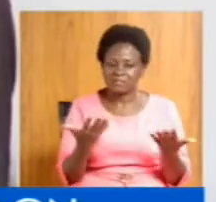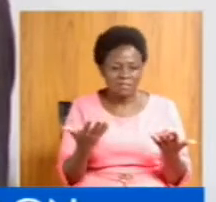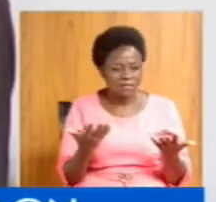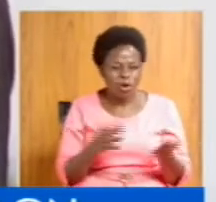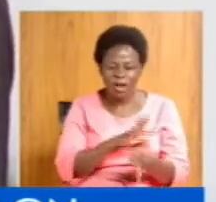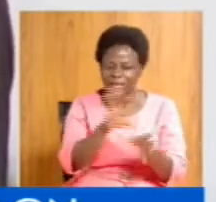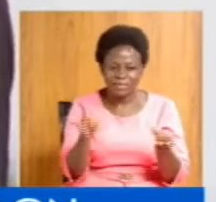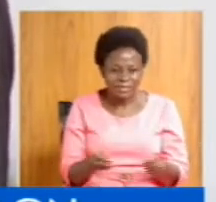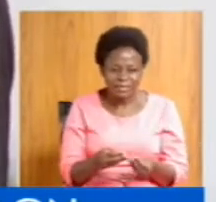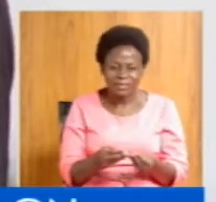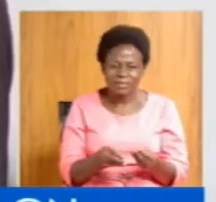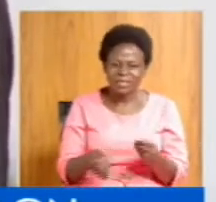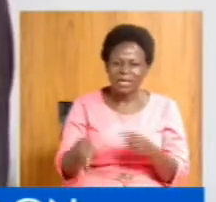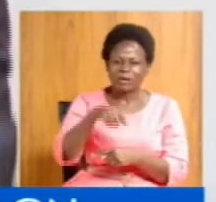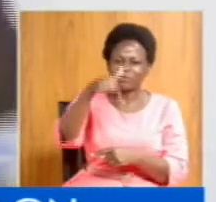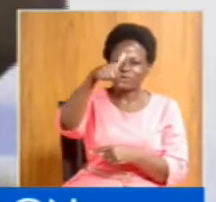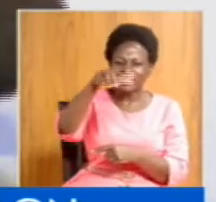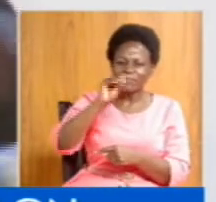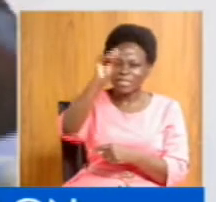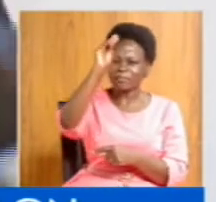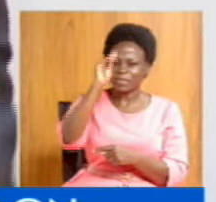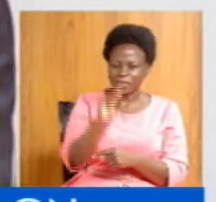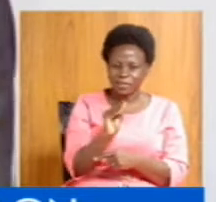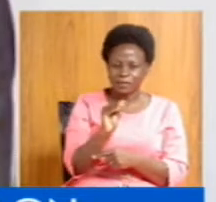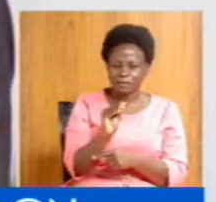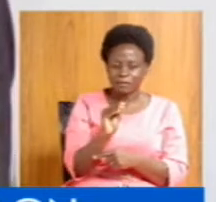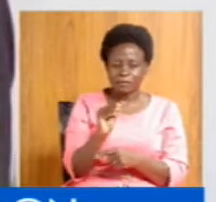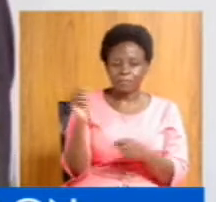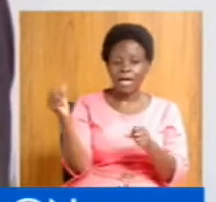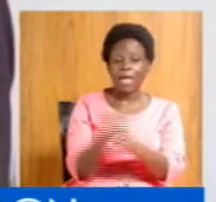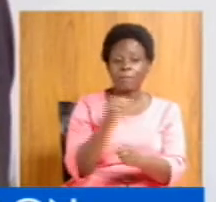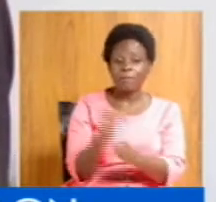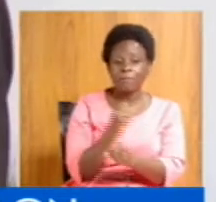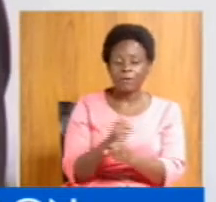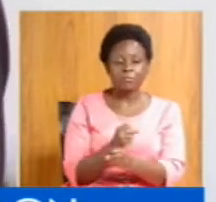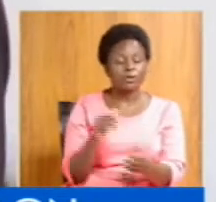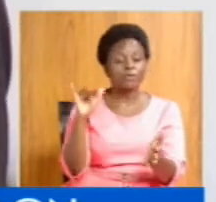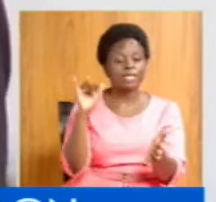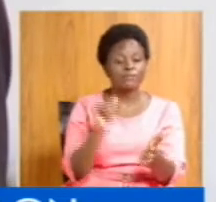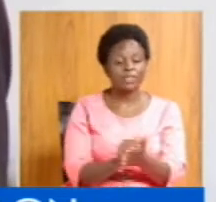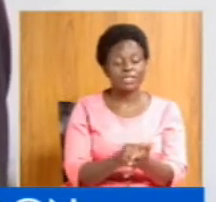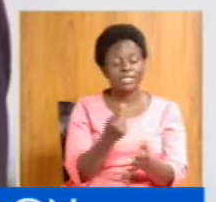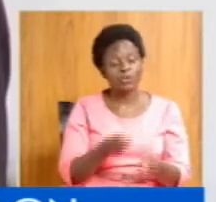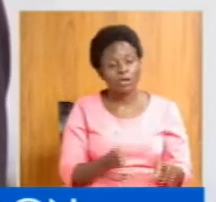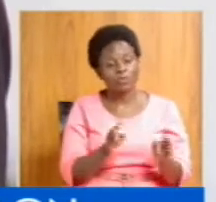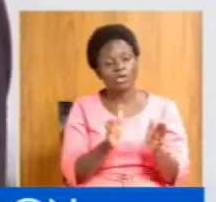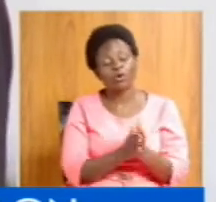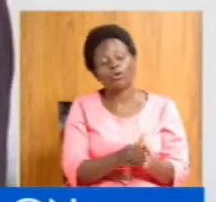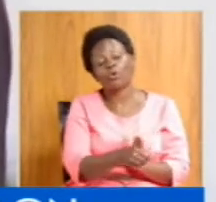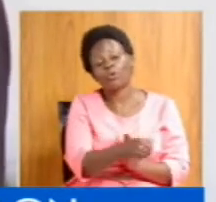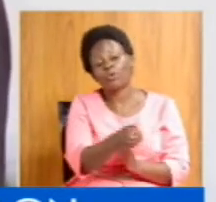closed and then almost 70% employment was affected one way or the other